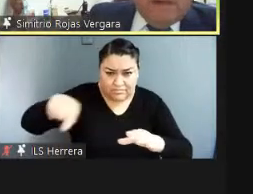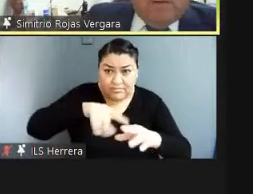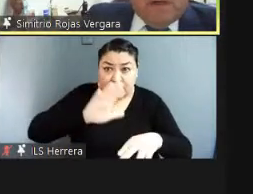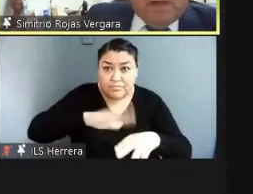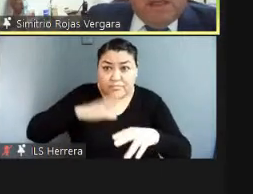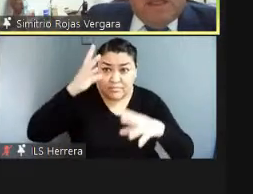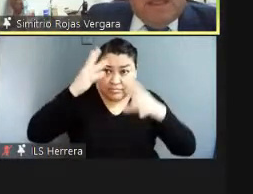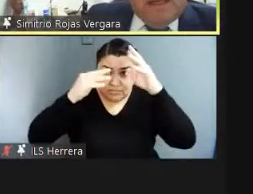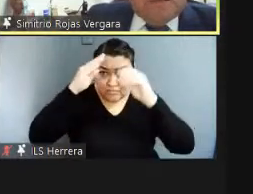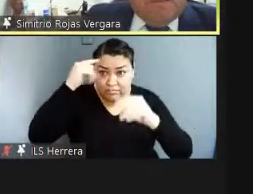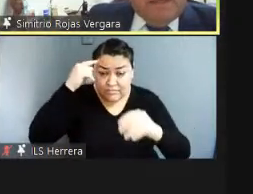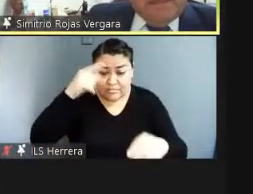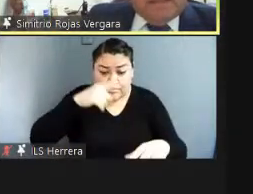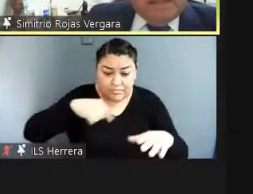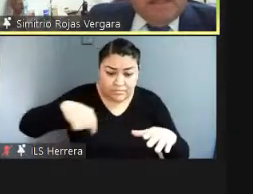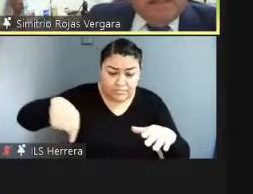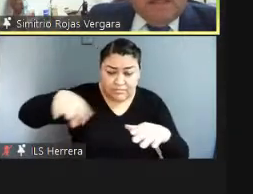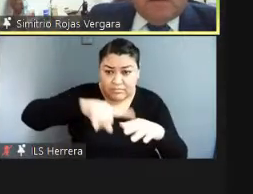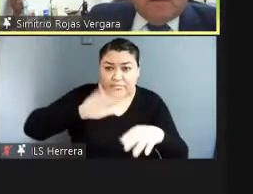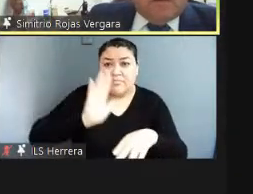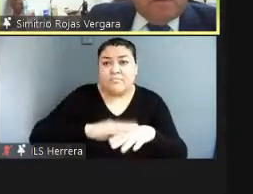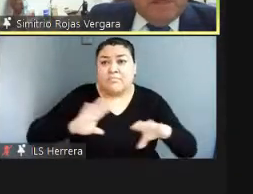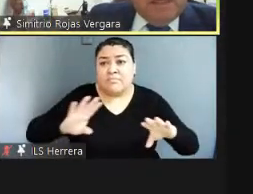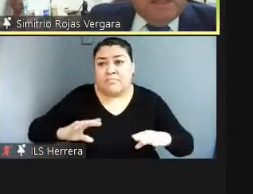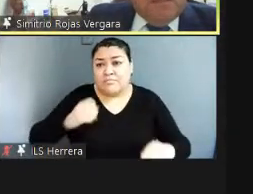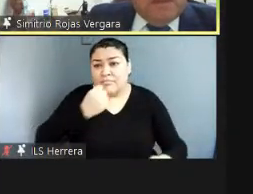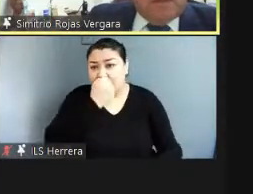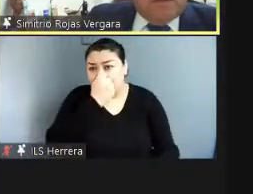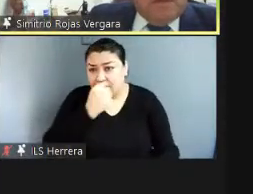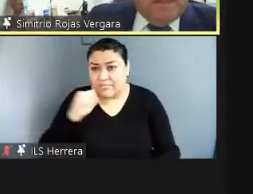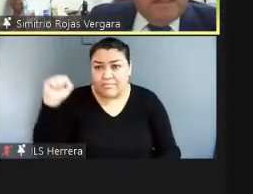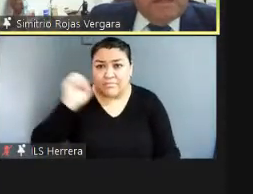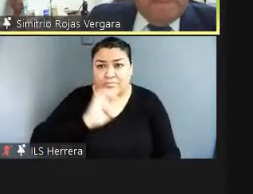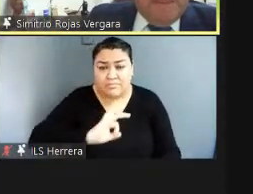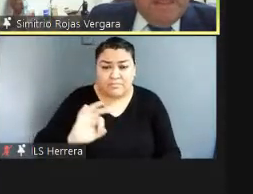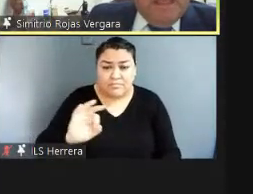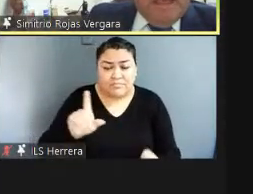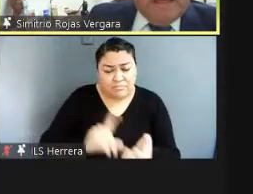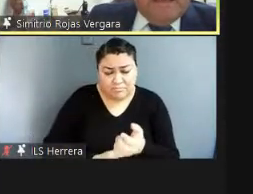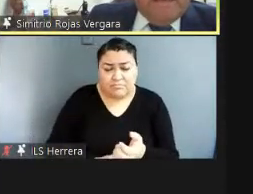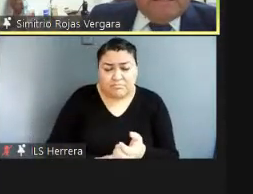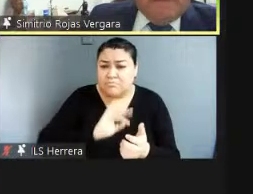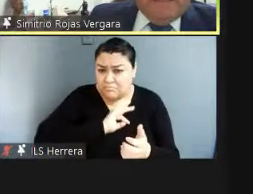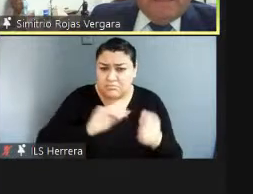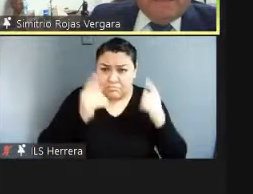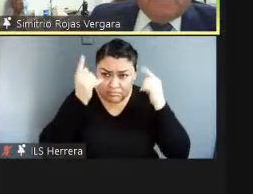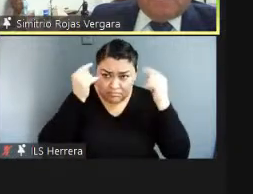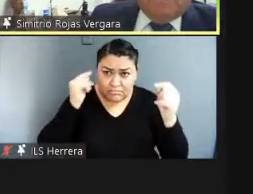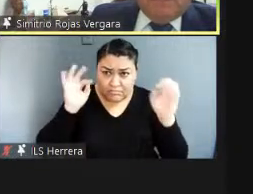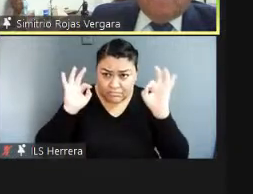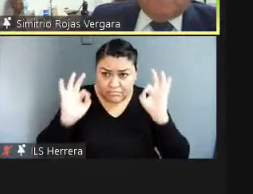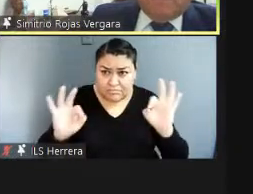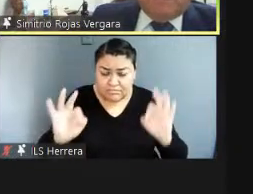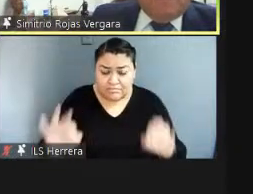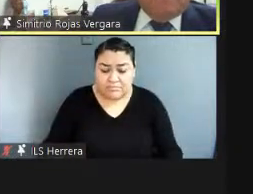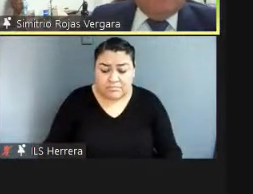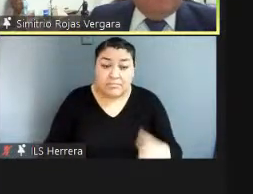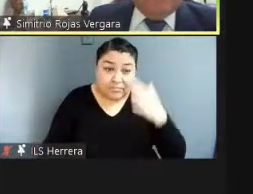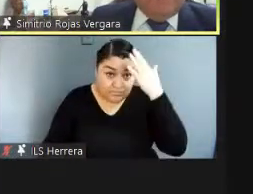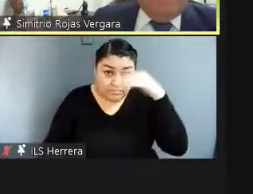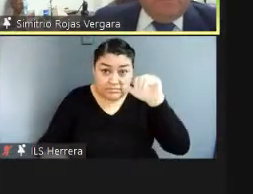and be the right guide for the students so that we can achieve the competencies that we